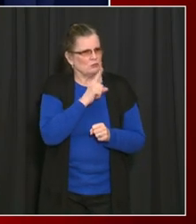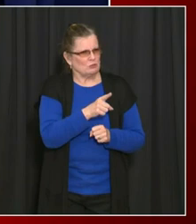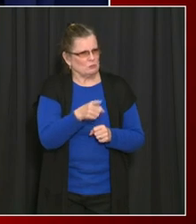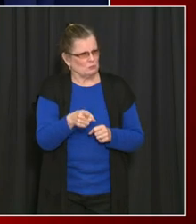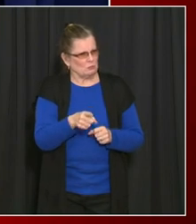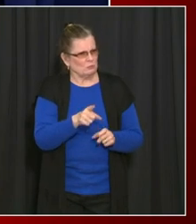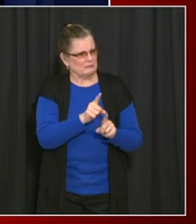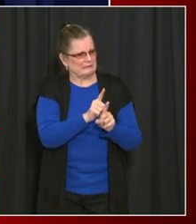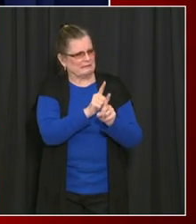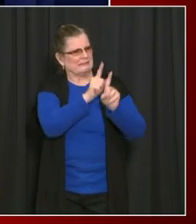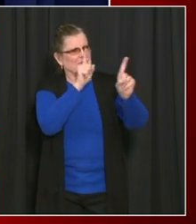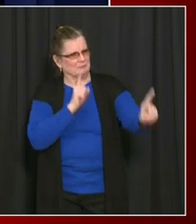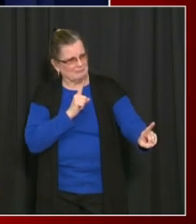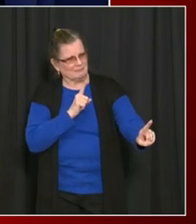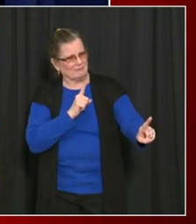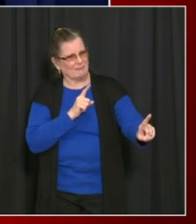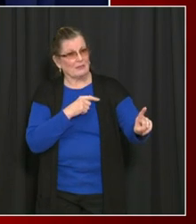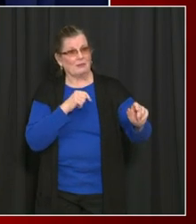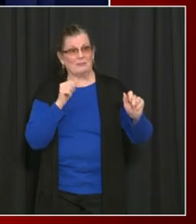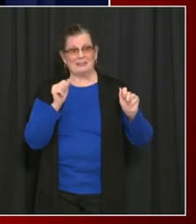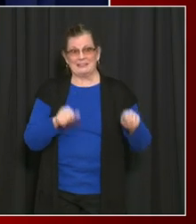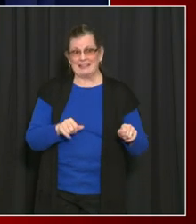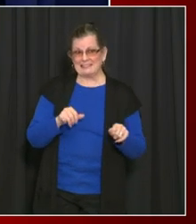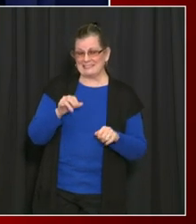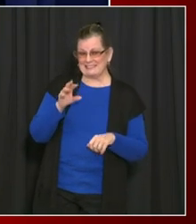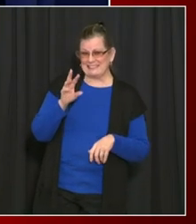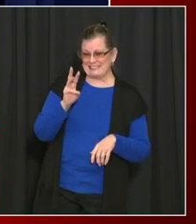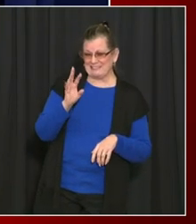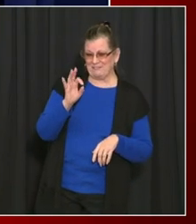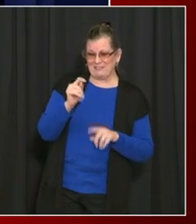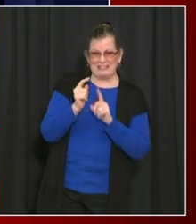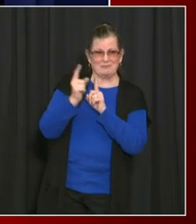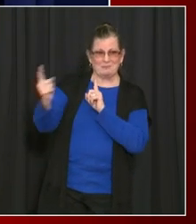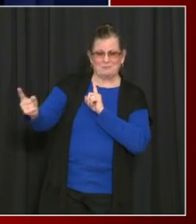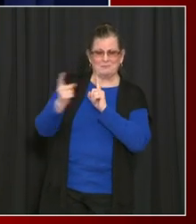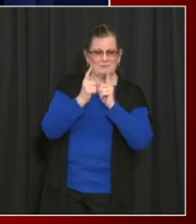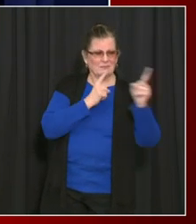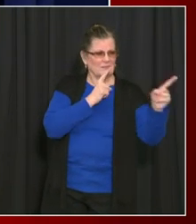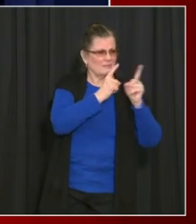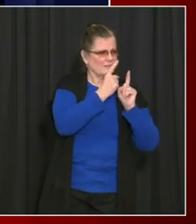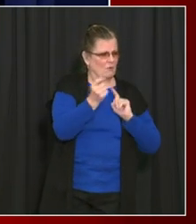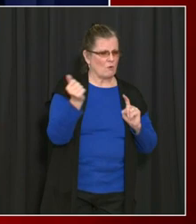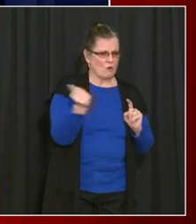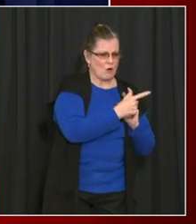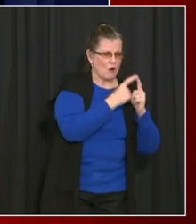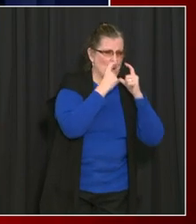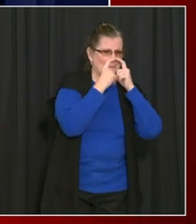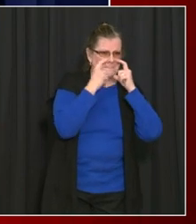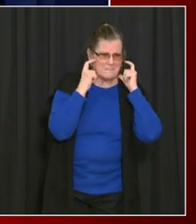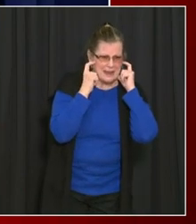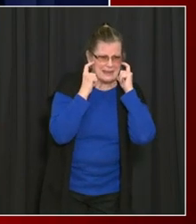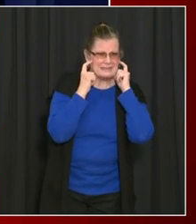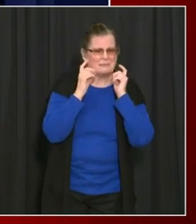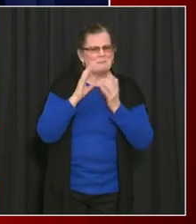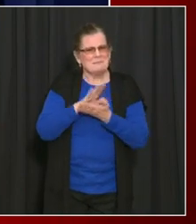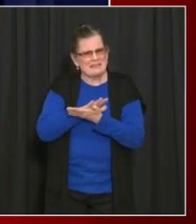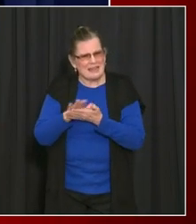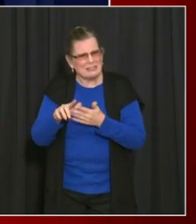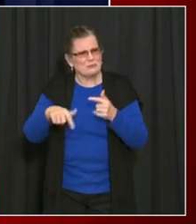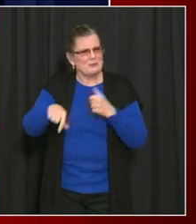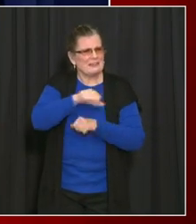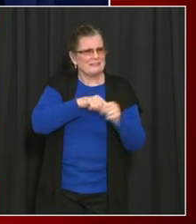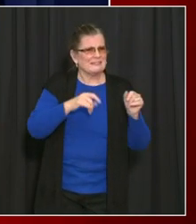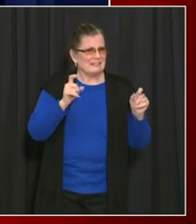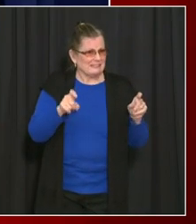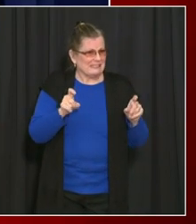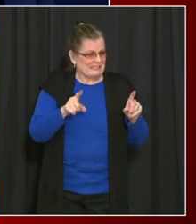social distancing where they can, staying 6 feet apart, wearing masks, and practicing good hygiene, and getting tested if they